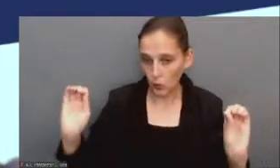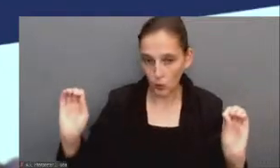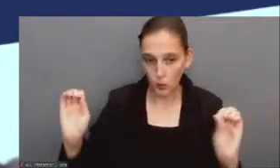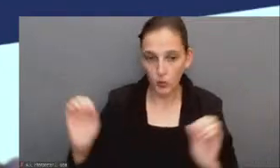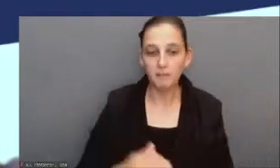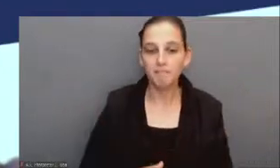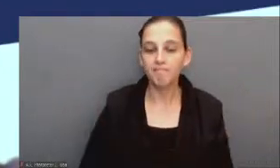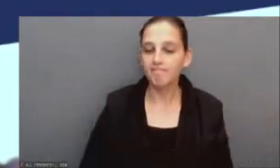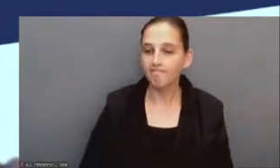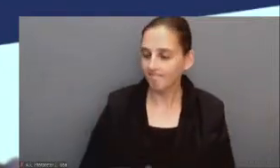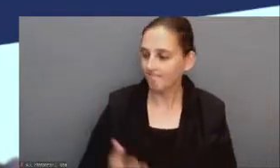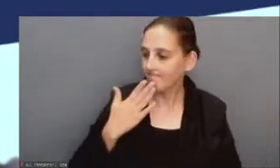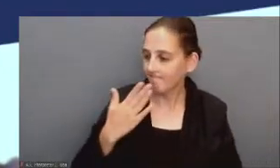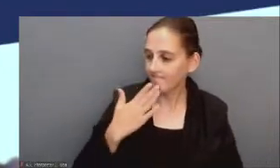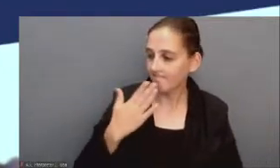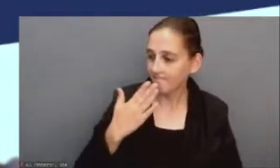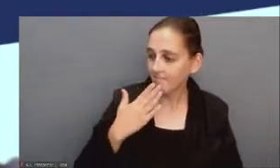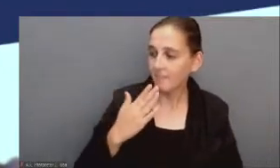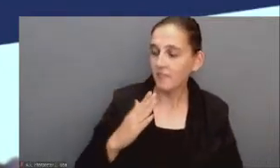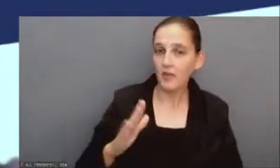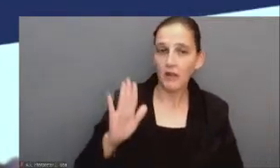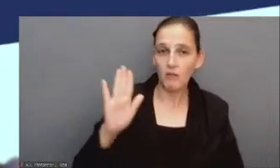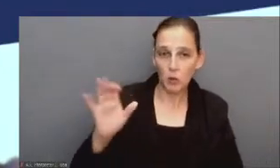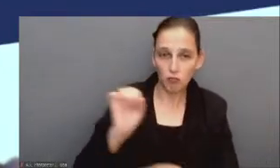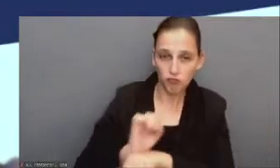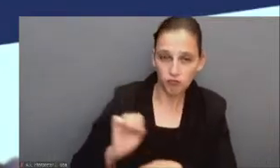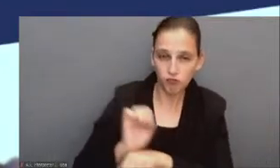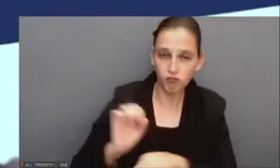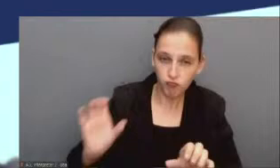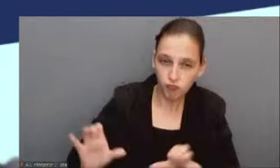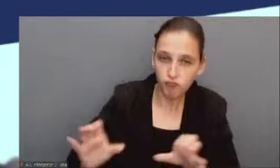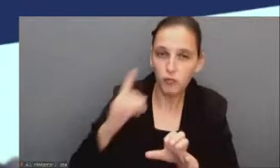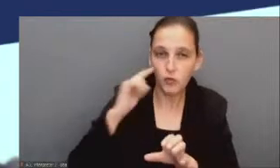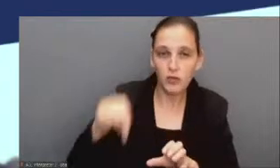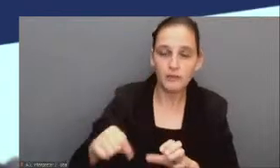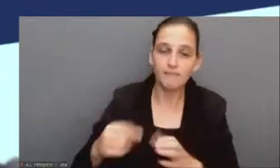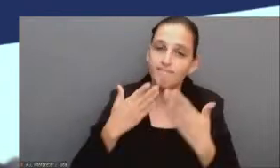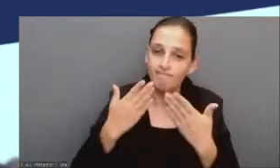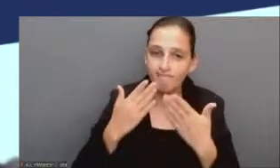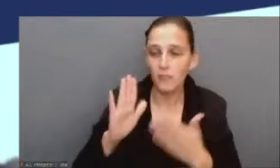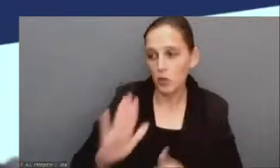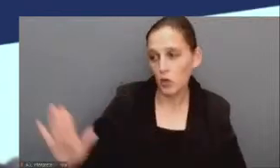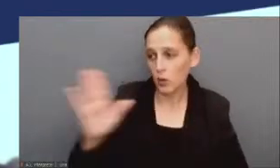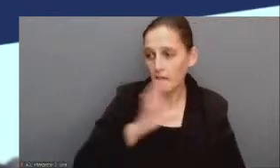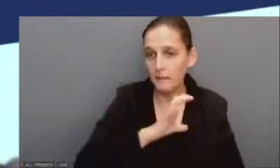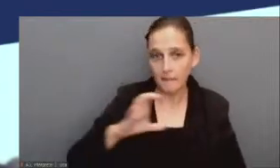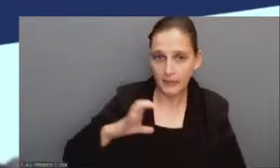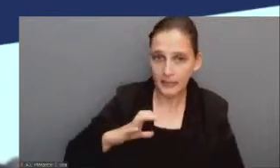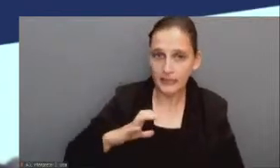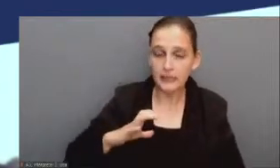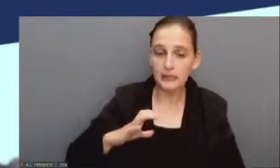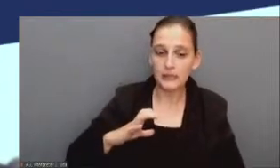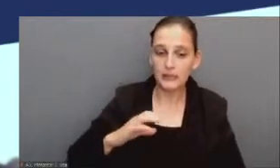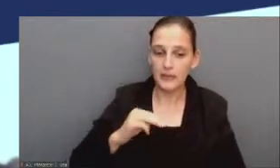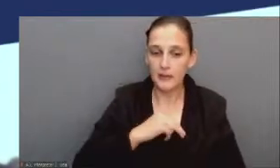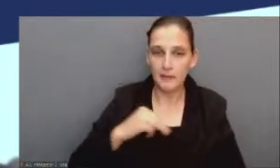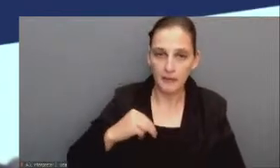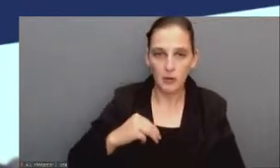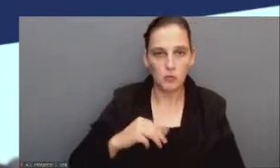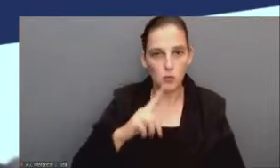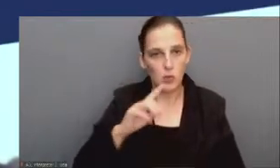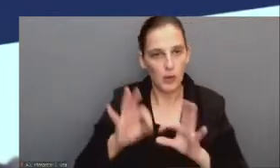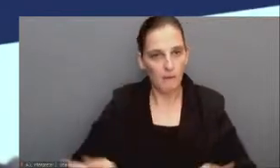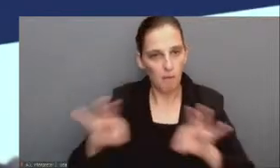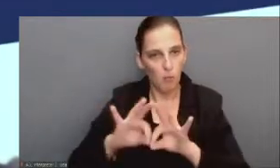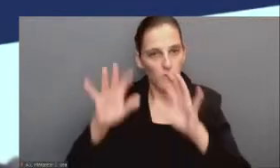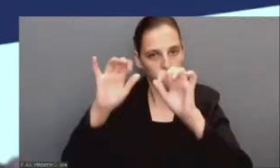to thank you for your leadership, of course, on this, and to all of the subcommittee members for this set of important recommendations and for